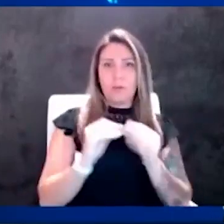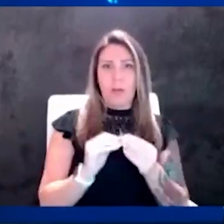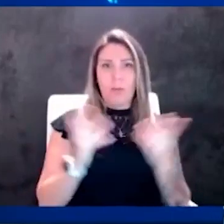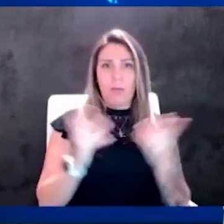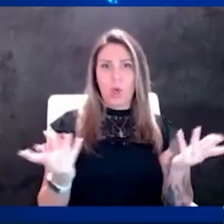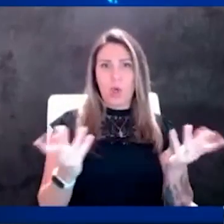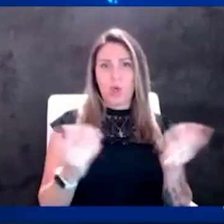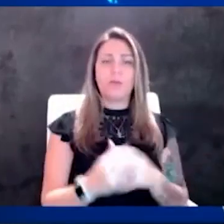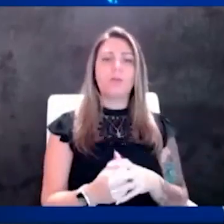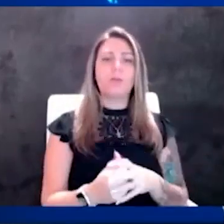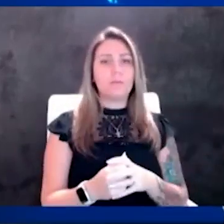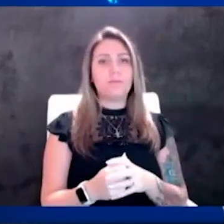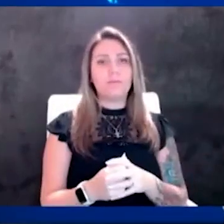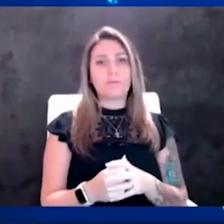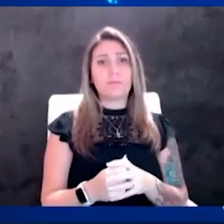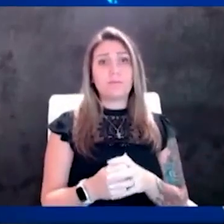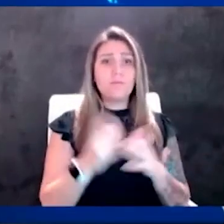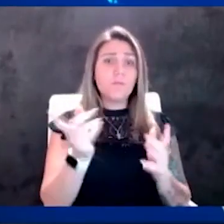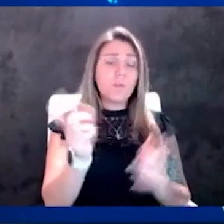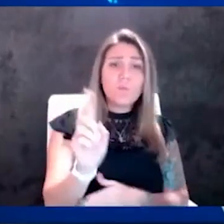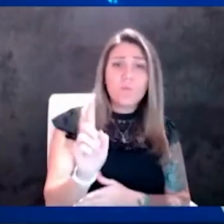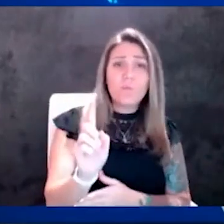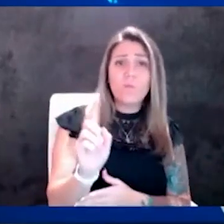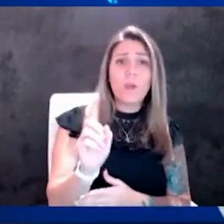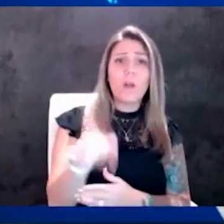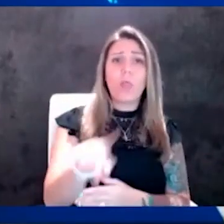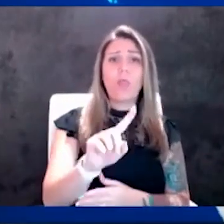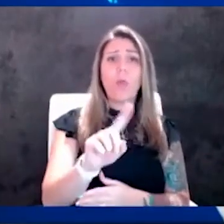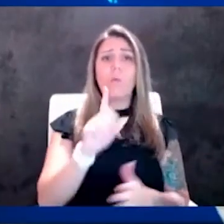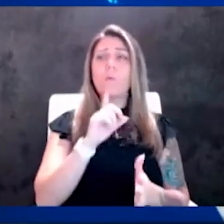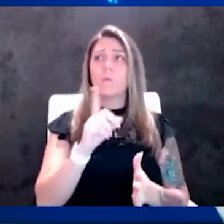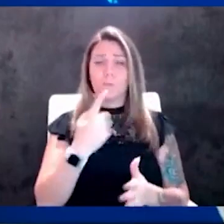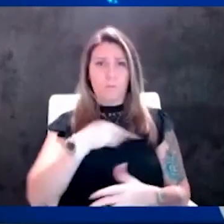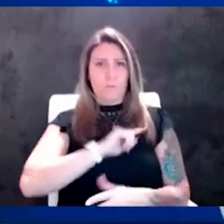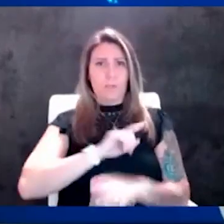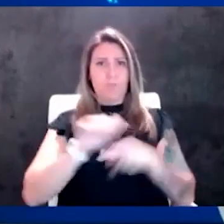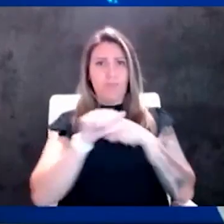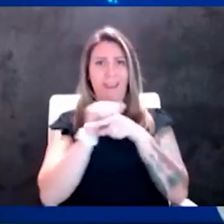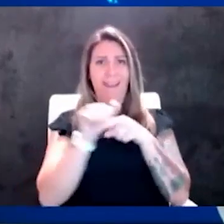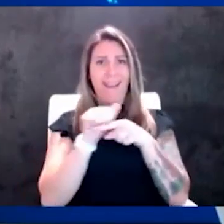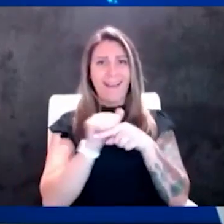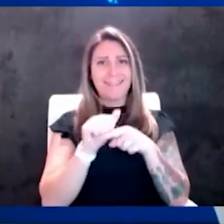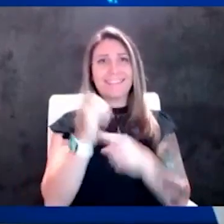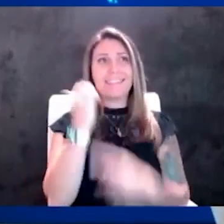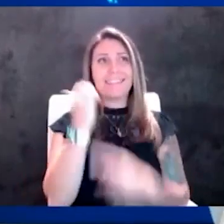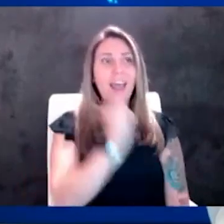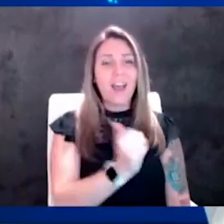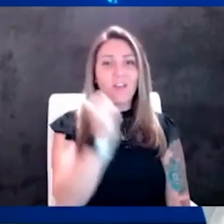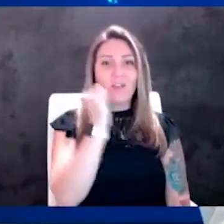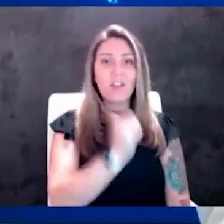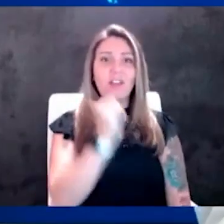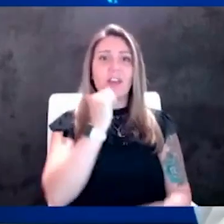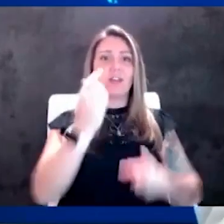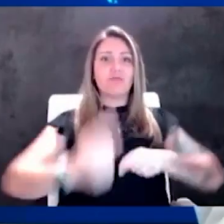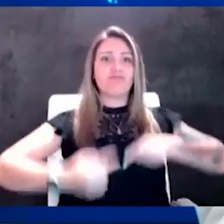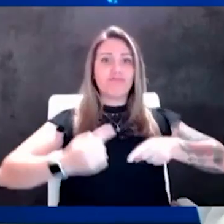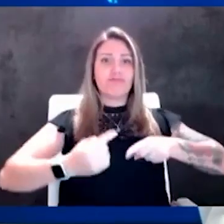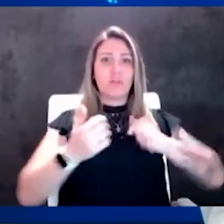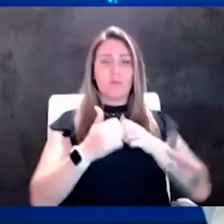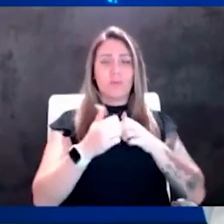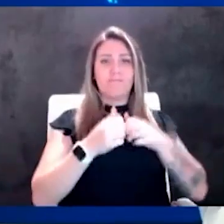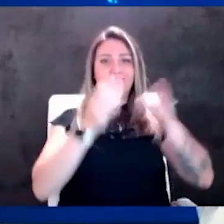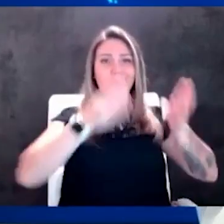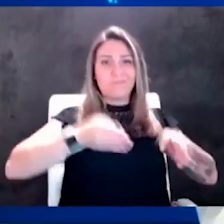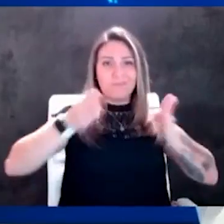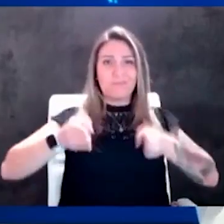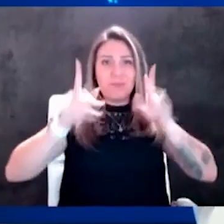and I think where those of us who practice in this space every single day struggle with these individual tests is